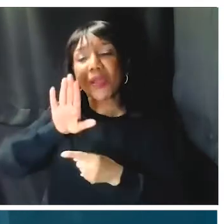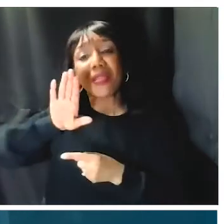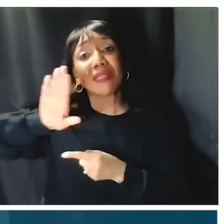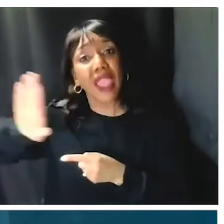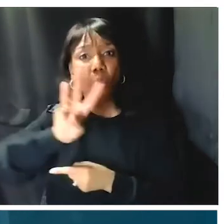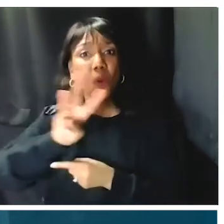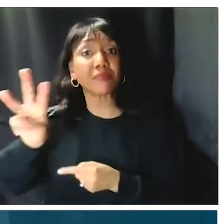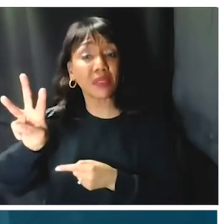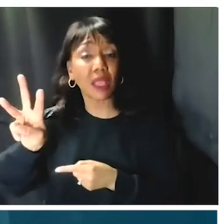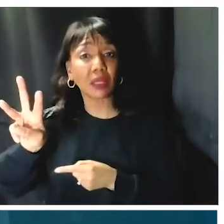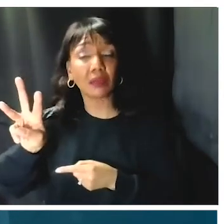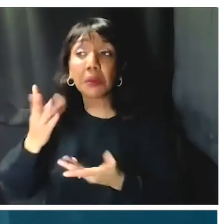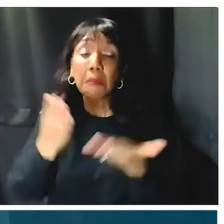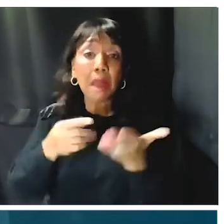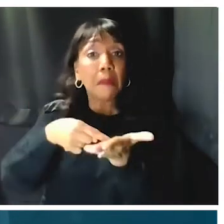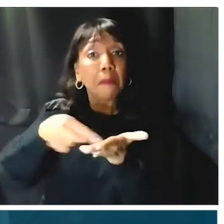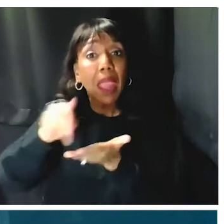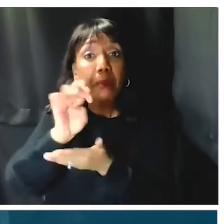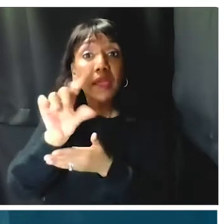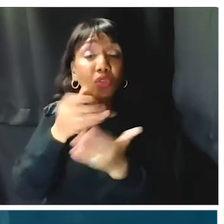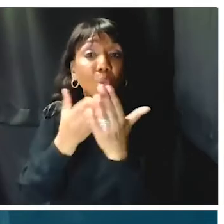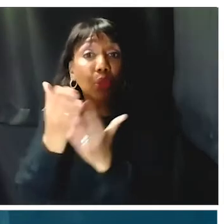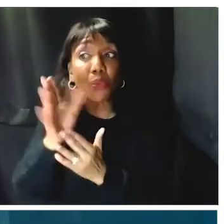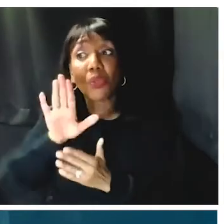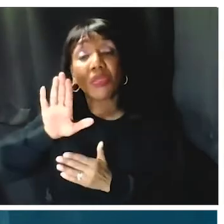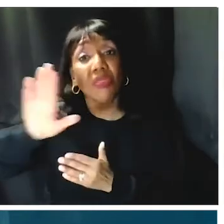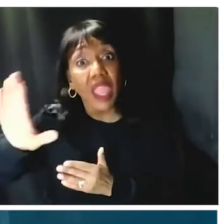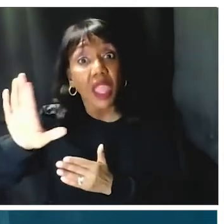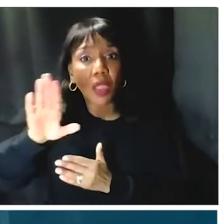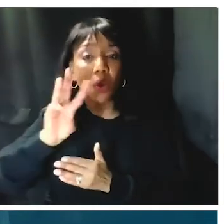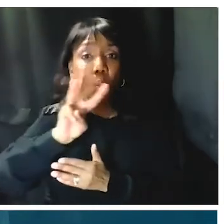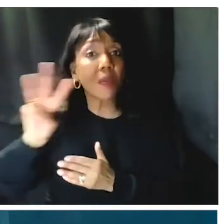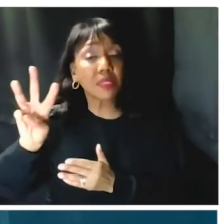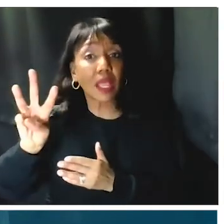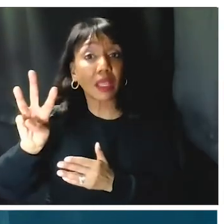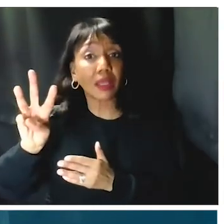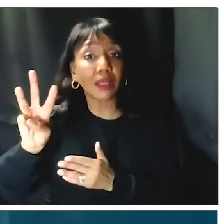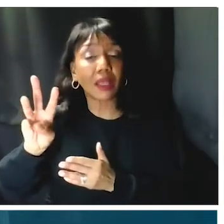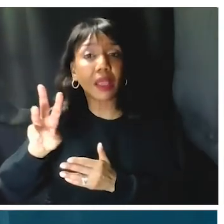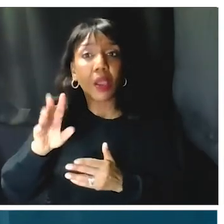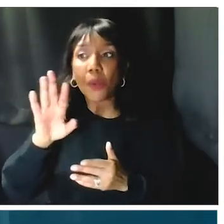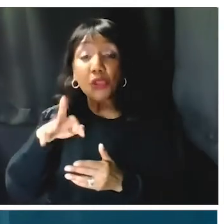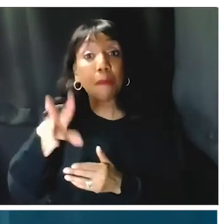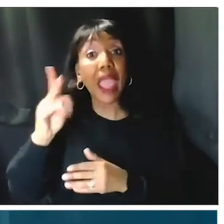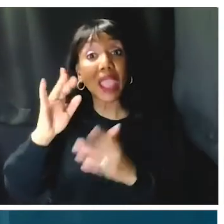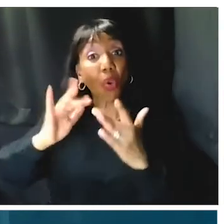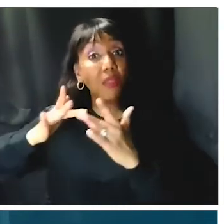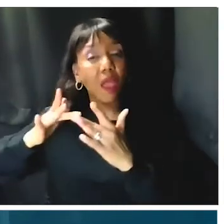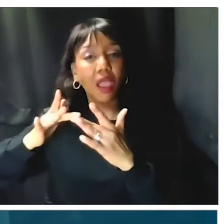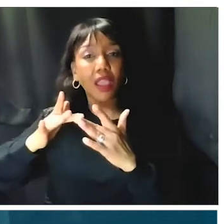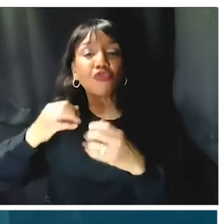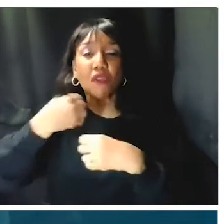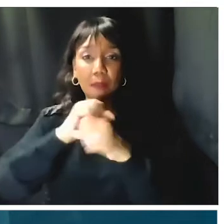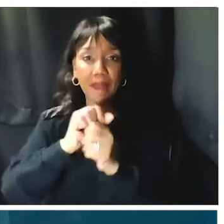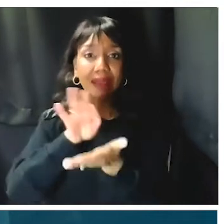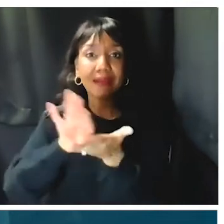institution's website, such as paying your bills through your bank's website. When you bank online, you are required to create